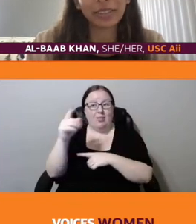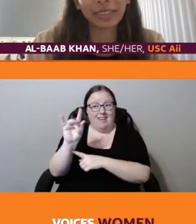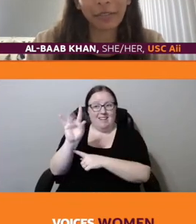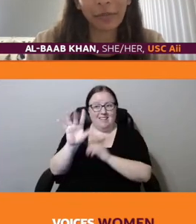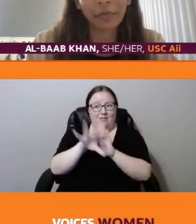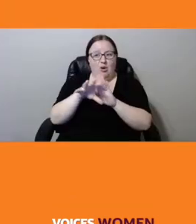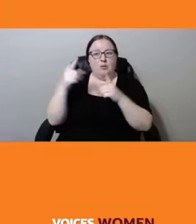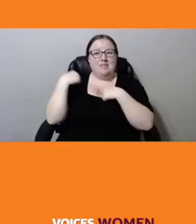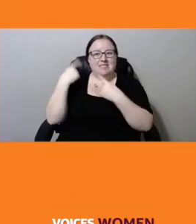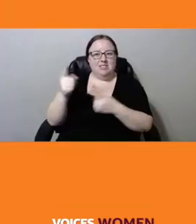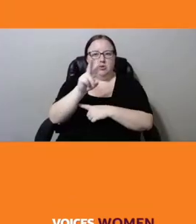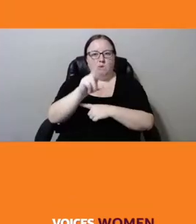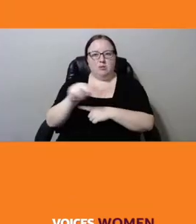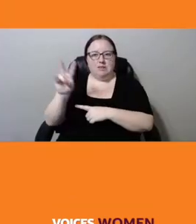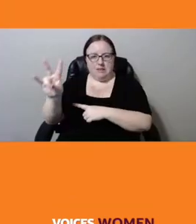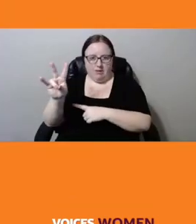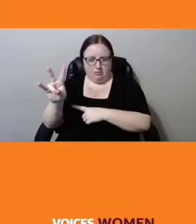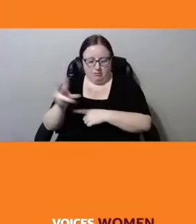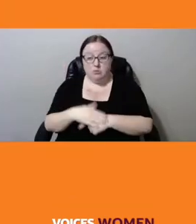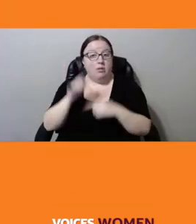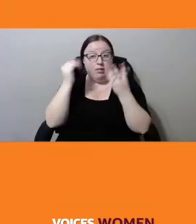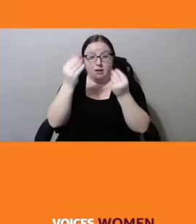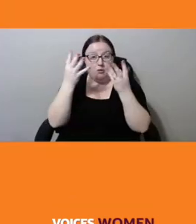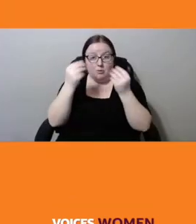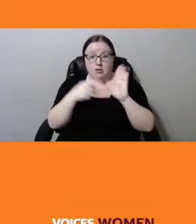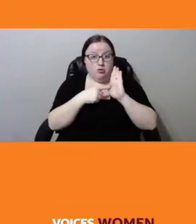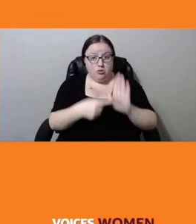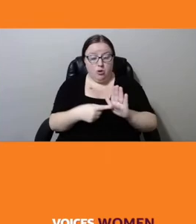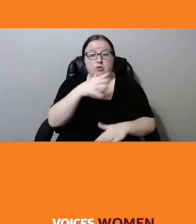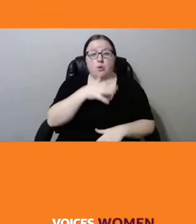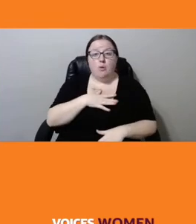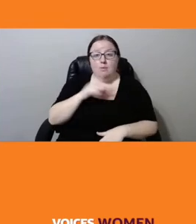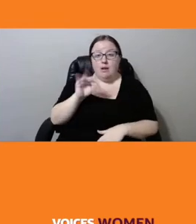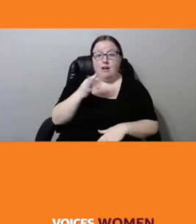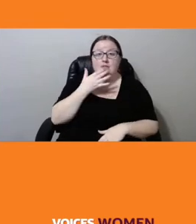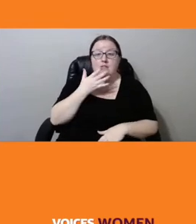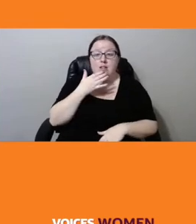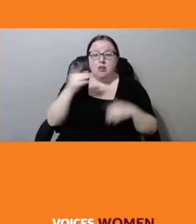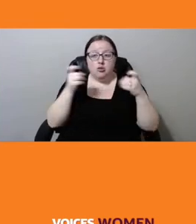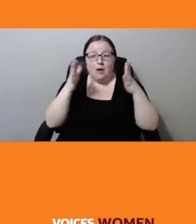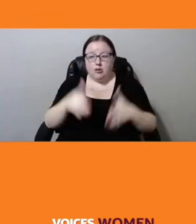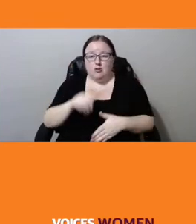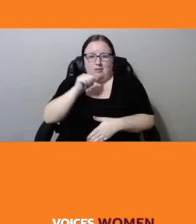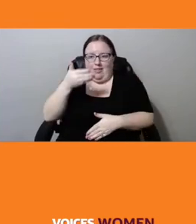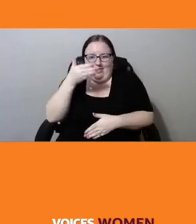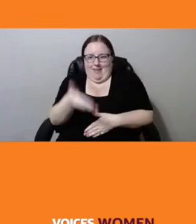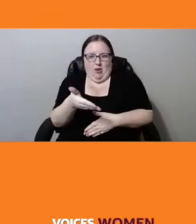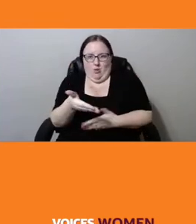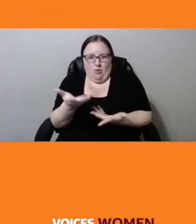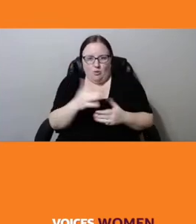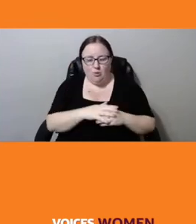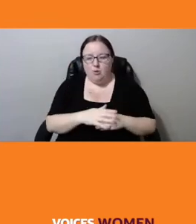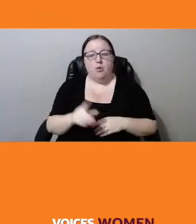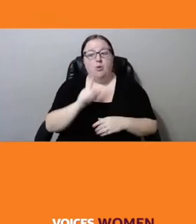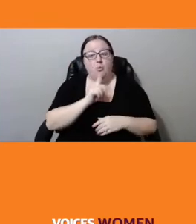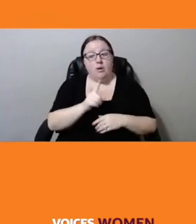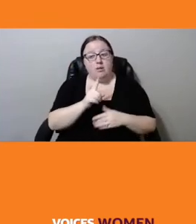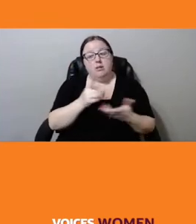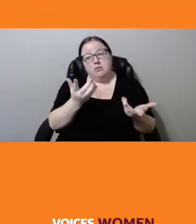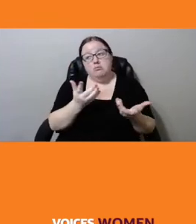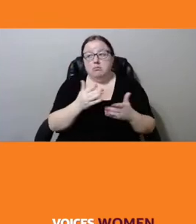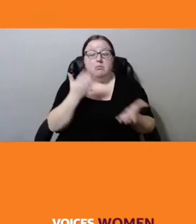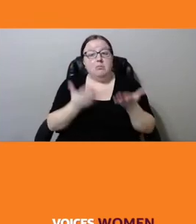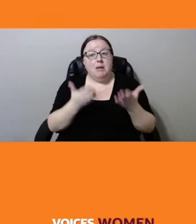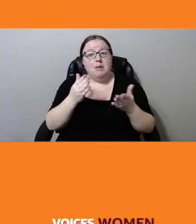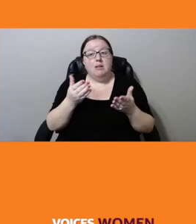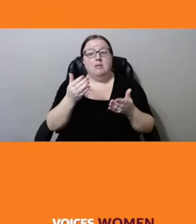since 2007. So what this data tells us is that women of color directors are not present in the industry. In other words, there may be more